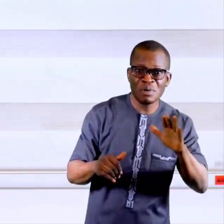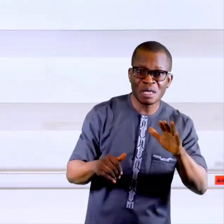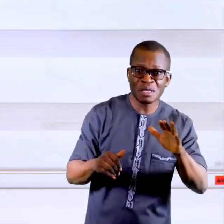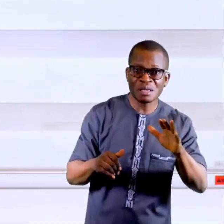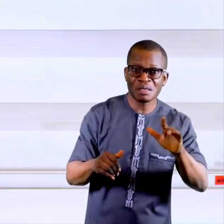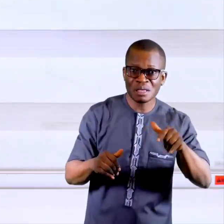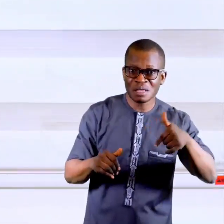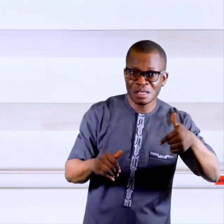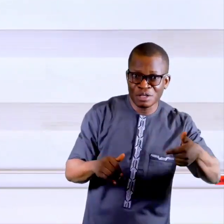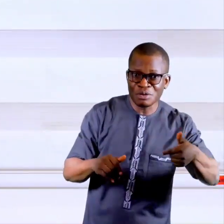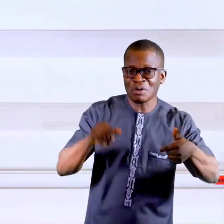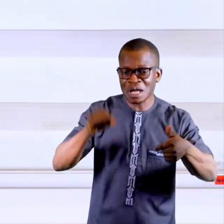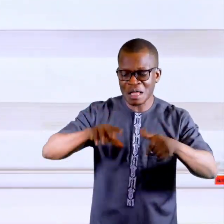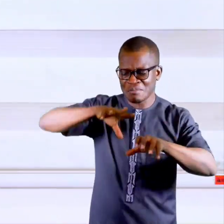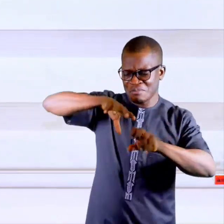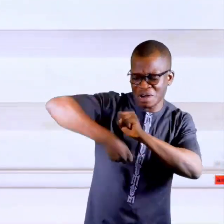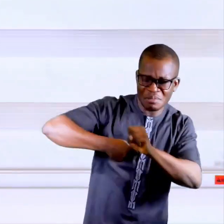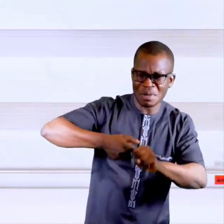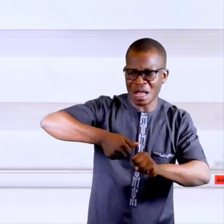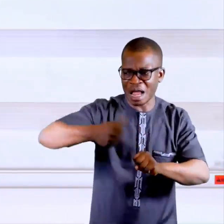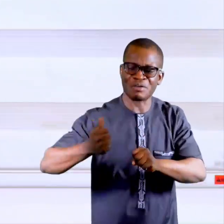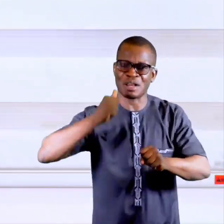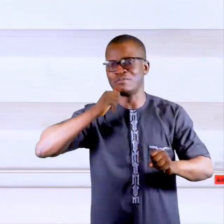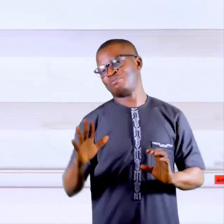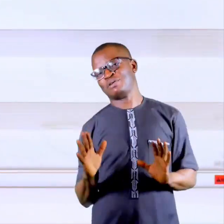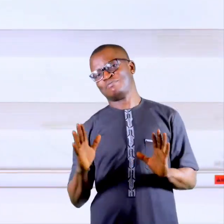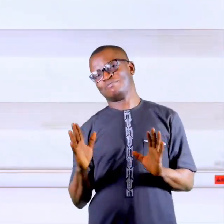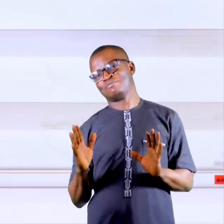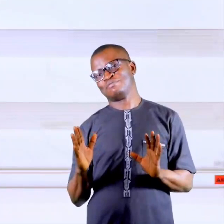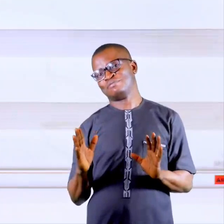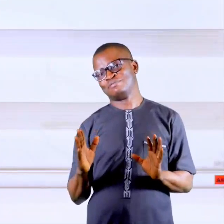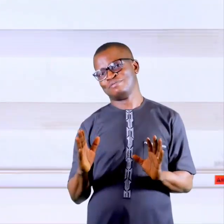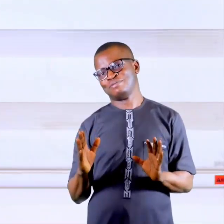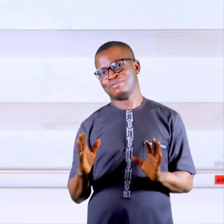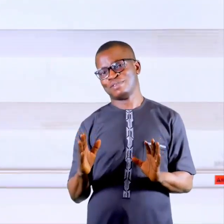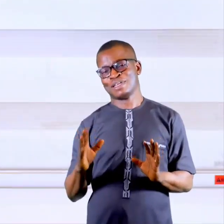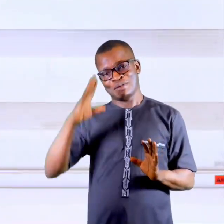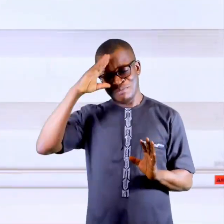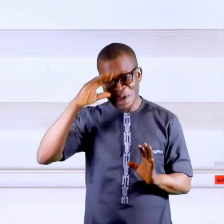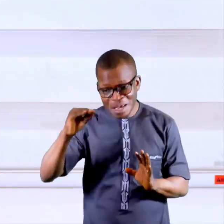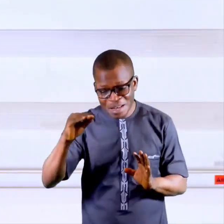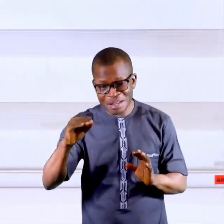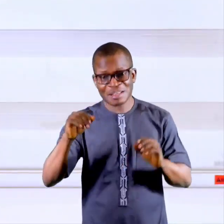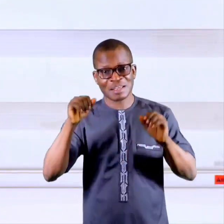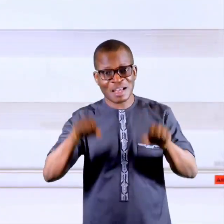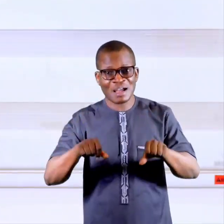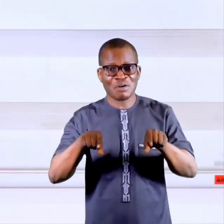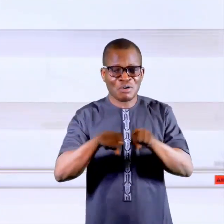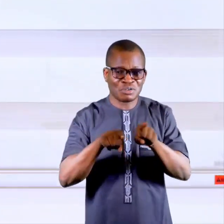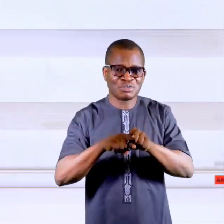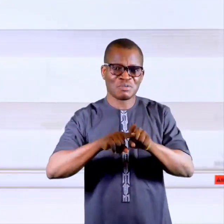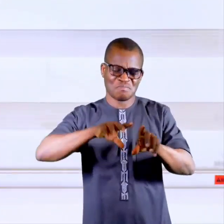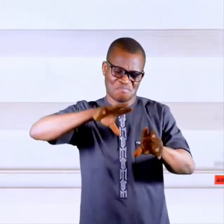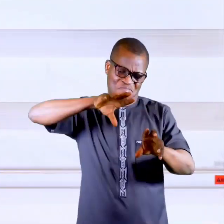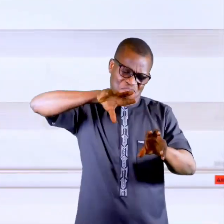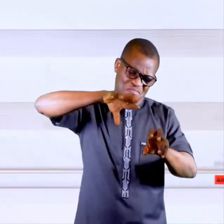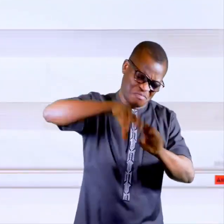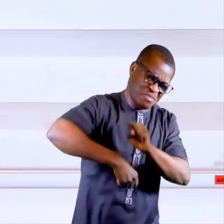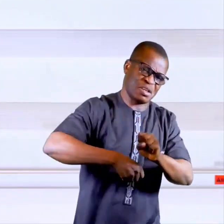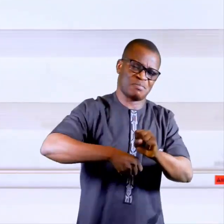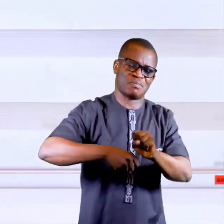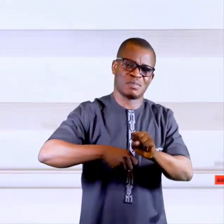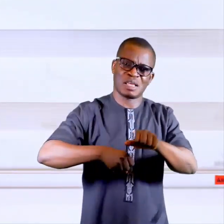also rape a fellow female by using an object. It also means that a male can also sodomize